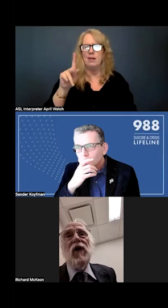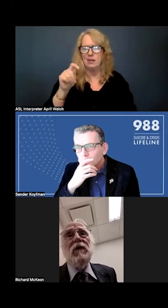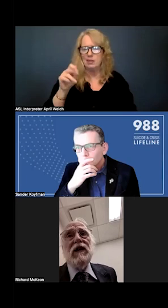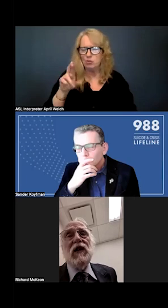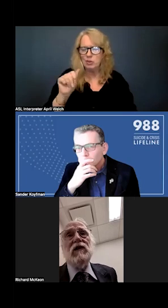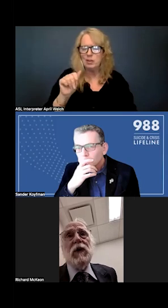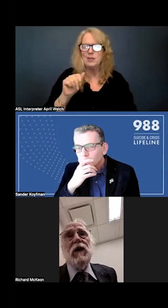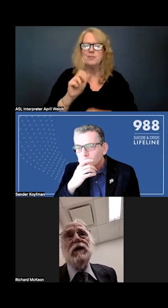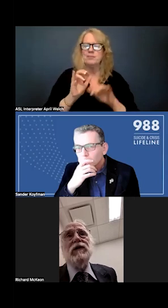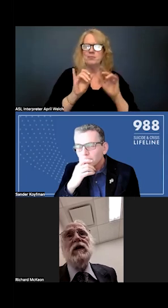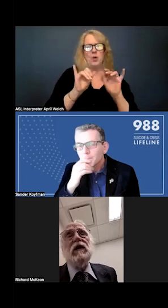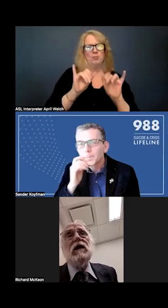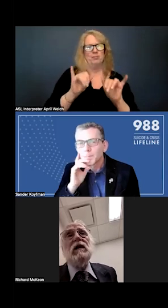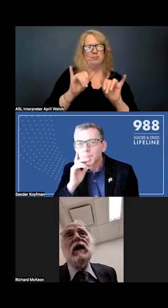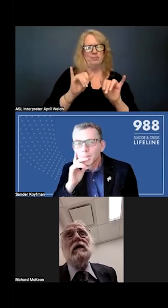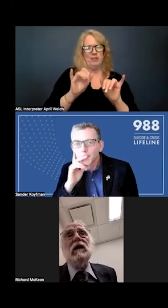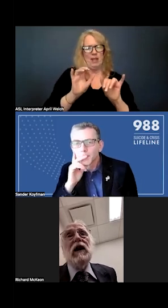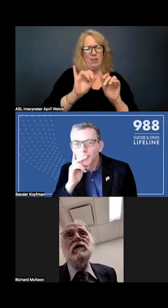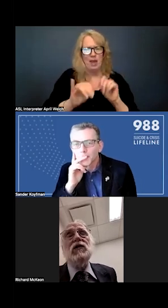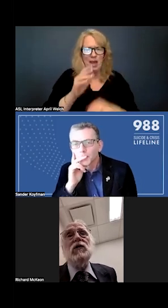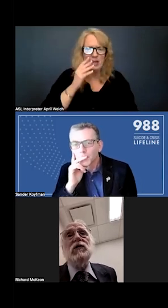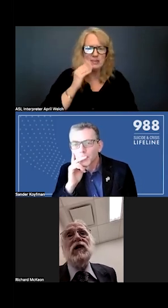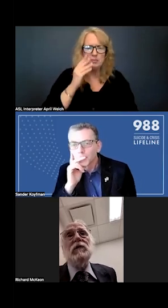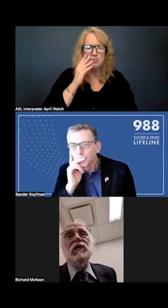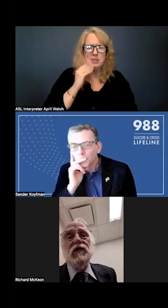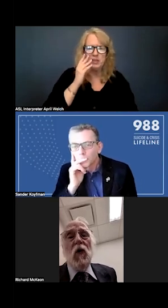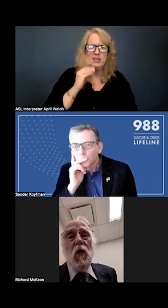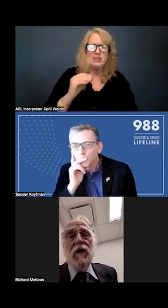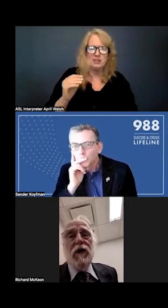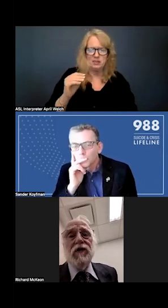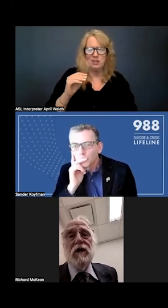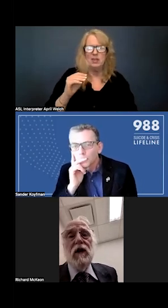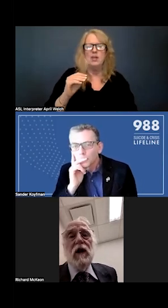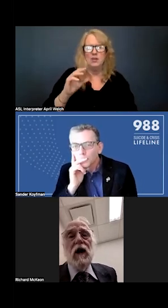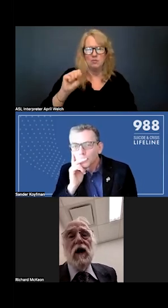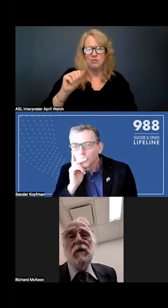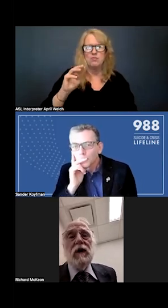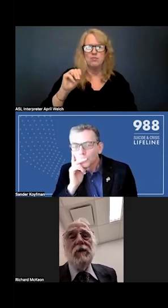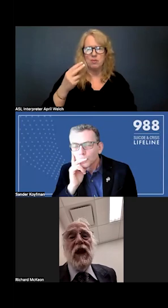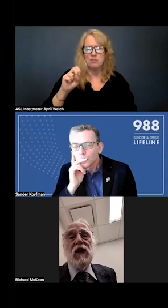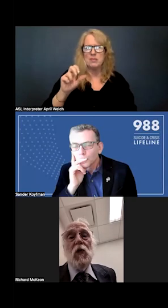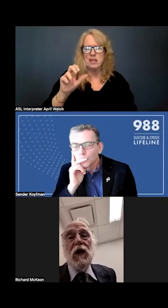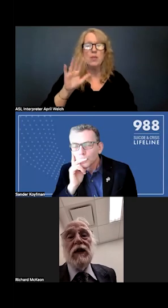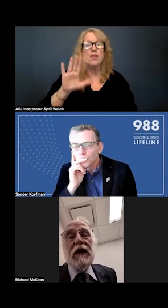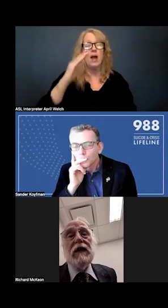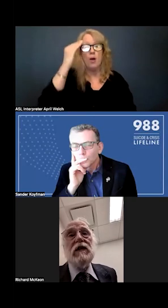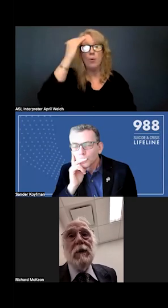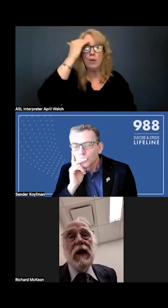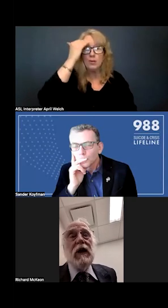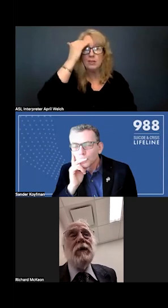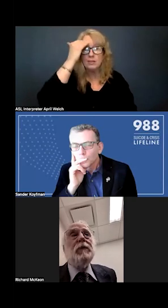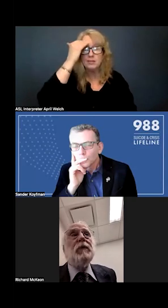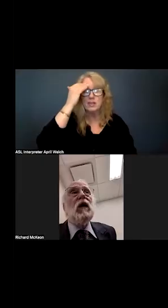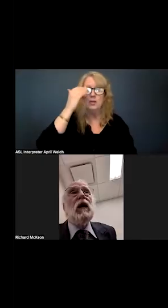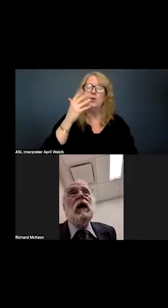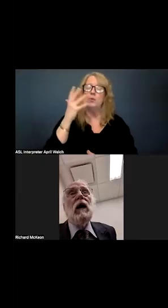was from this experience that led to SAMHSA's awareness that there really needed to